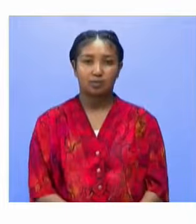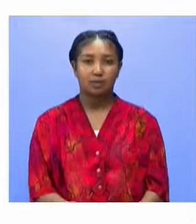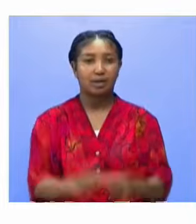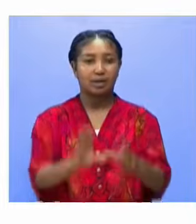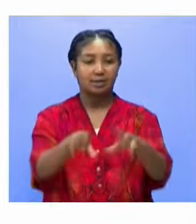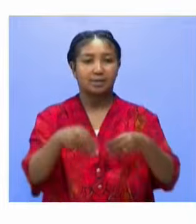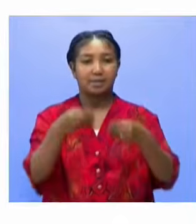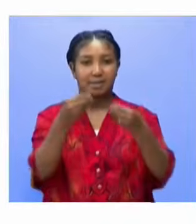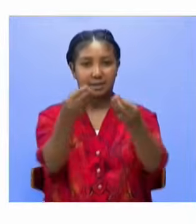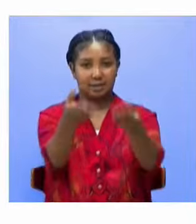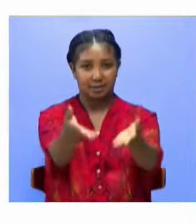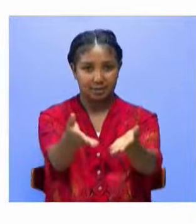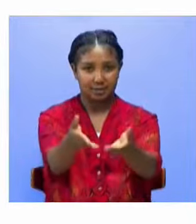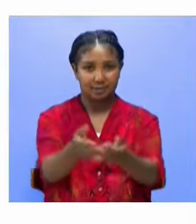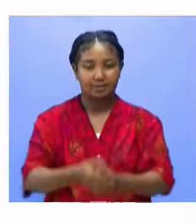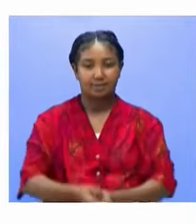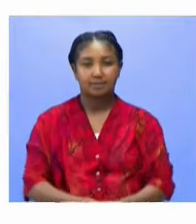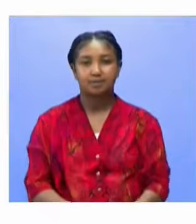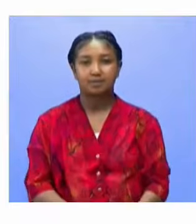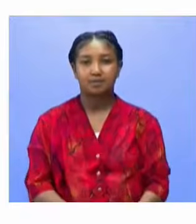submitted